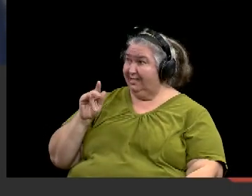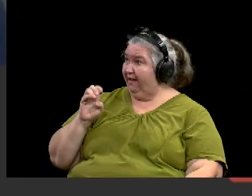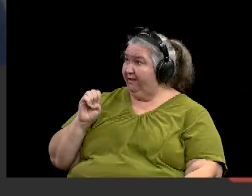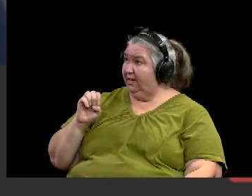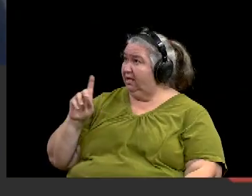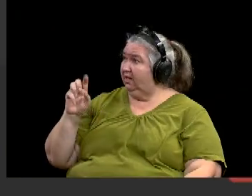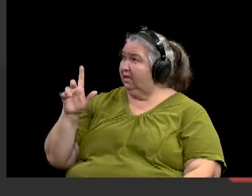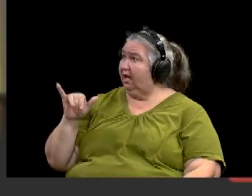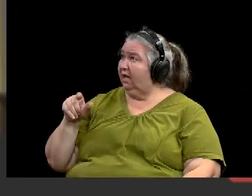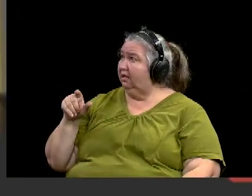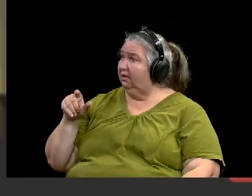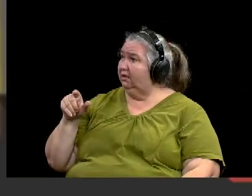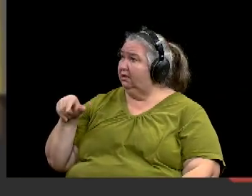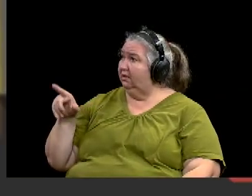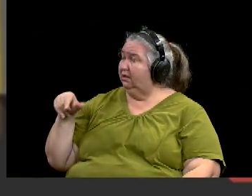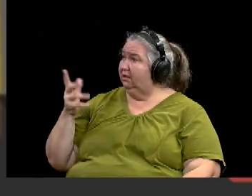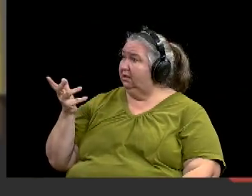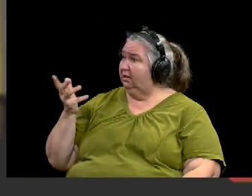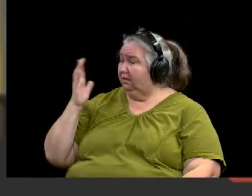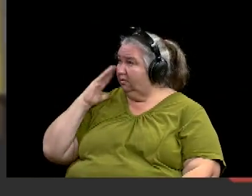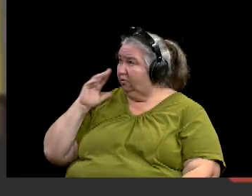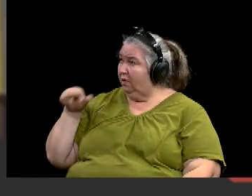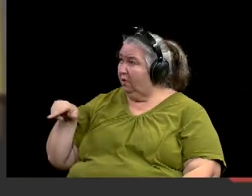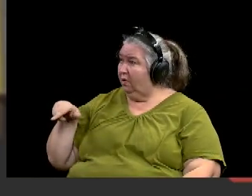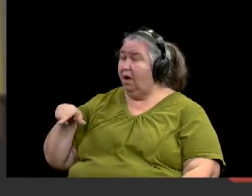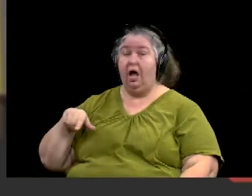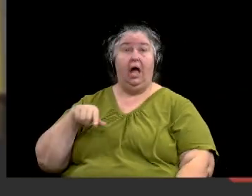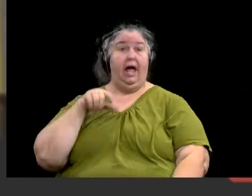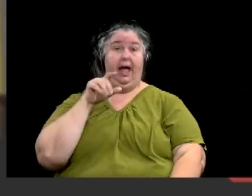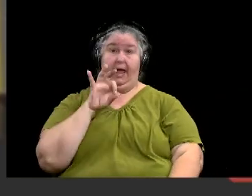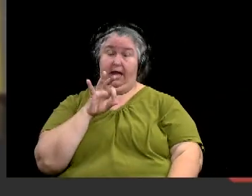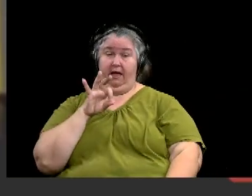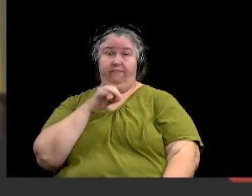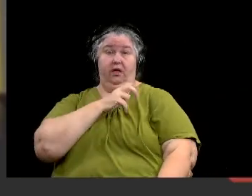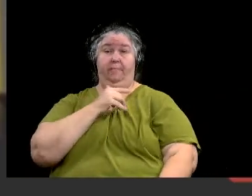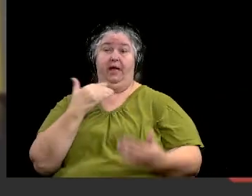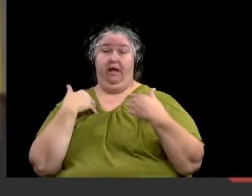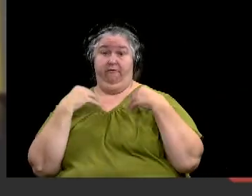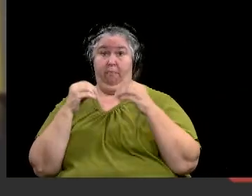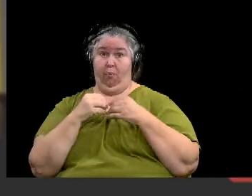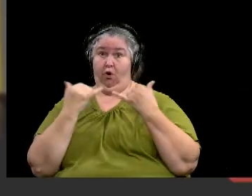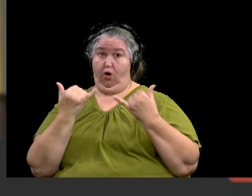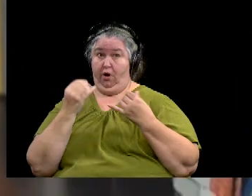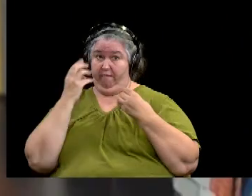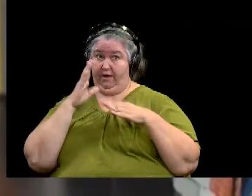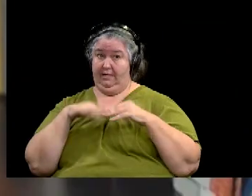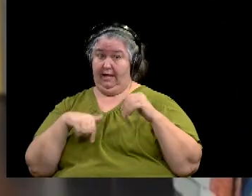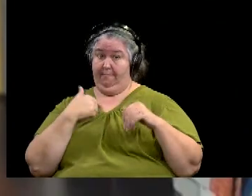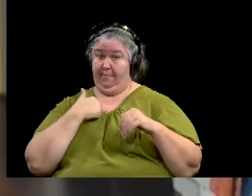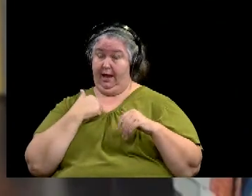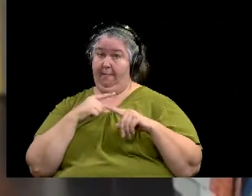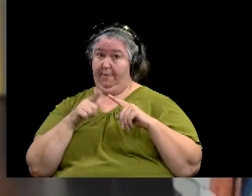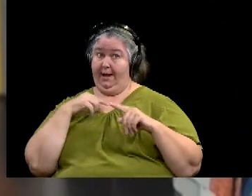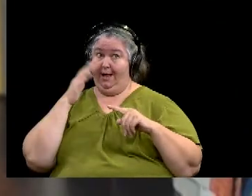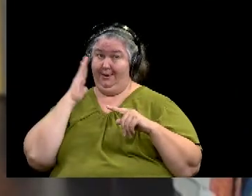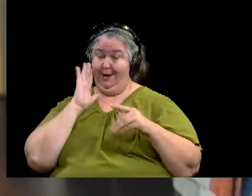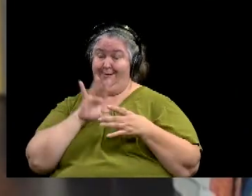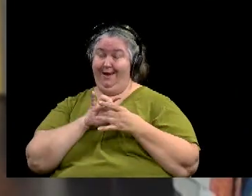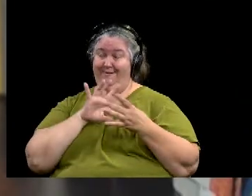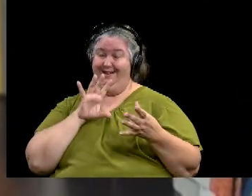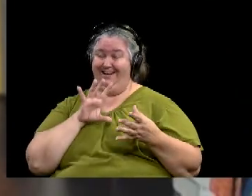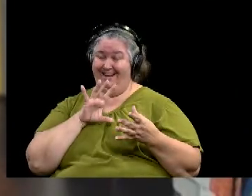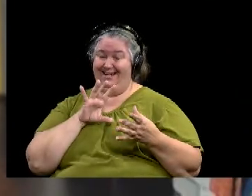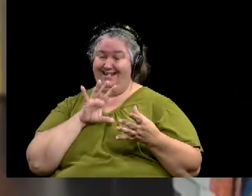If the hospitals have more current information than me, but I know that they had released a list of providers that were receiving it yesterday and today, and neither